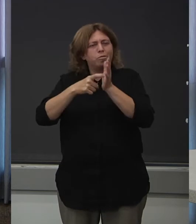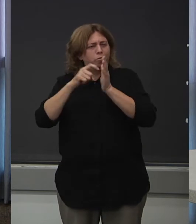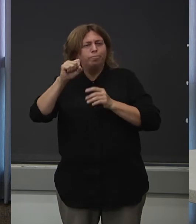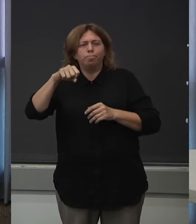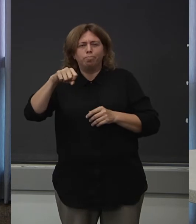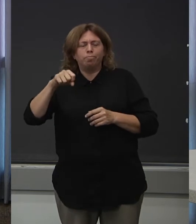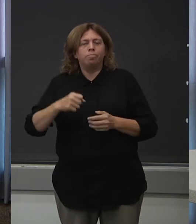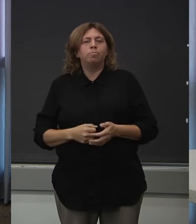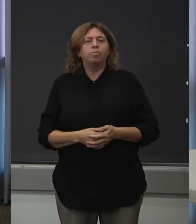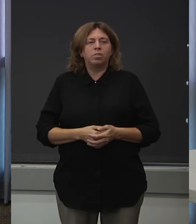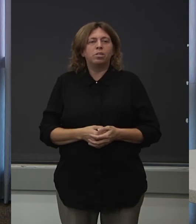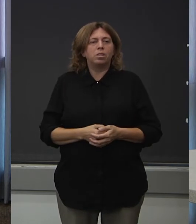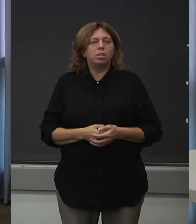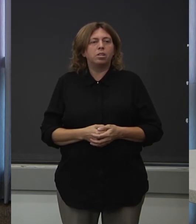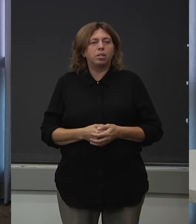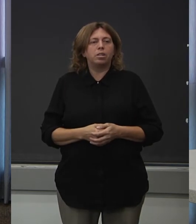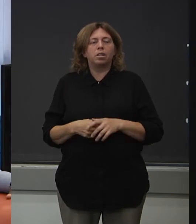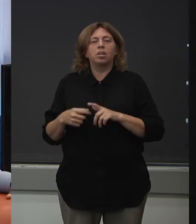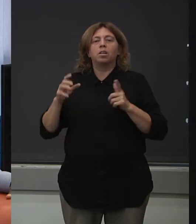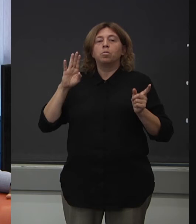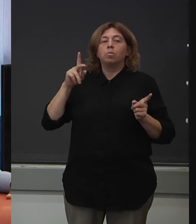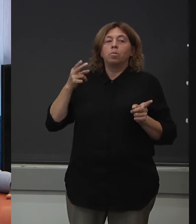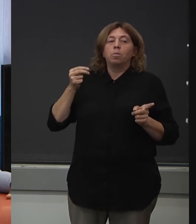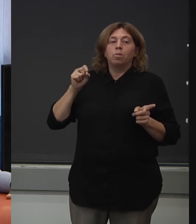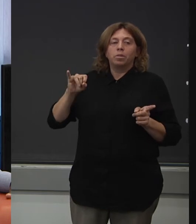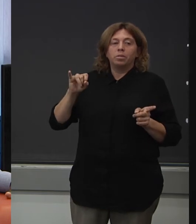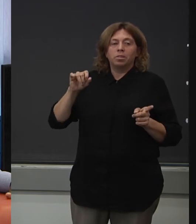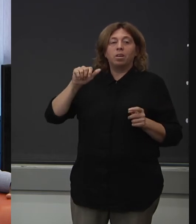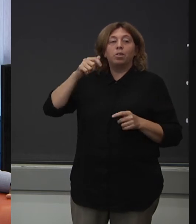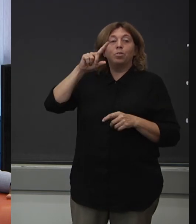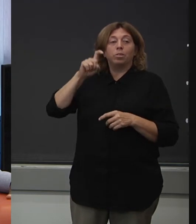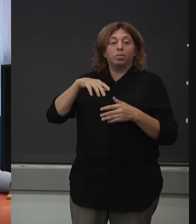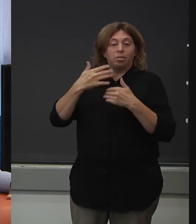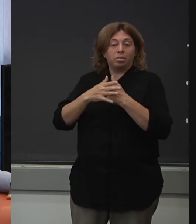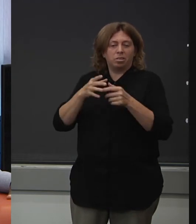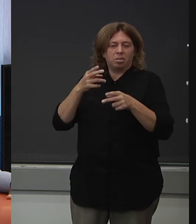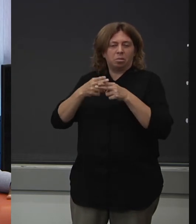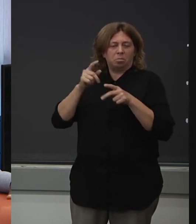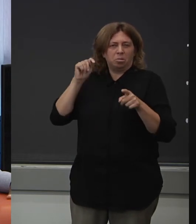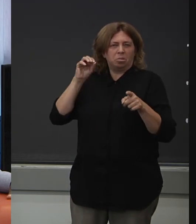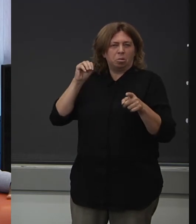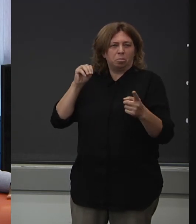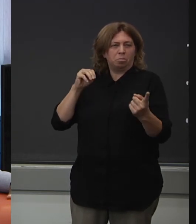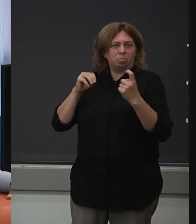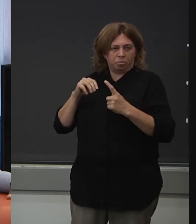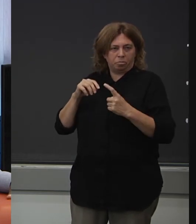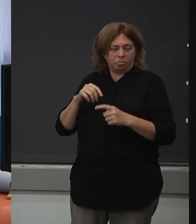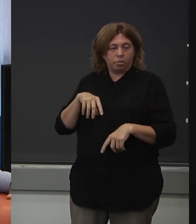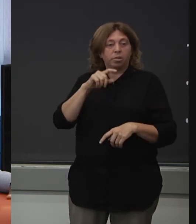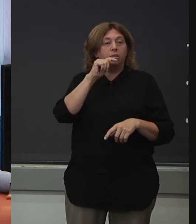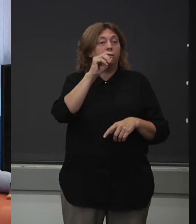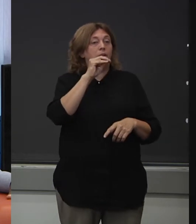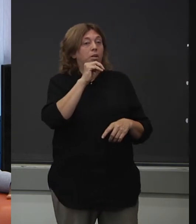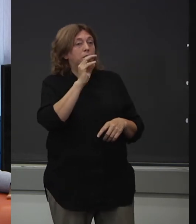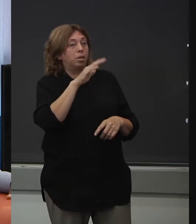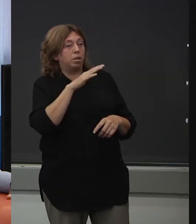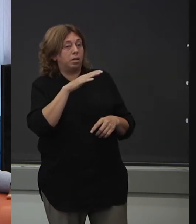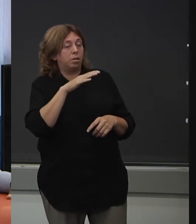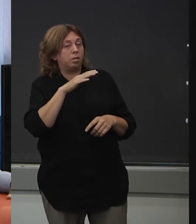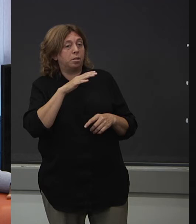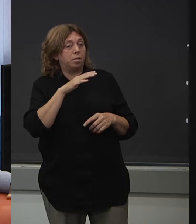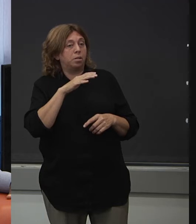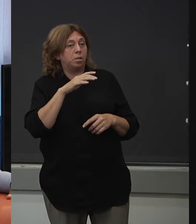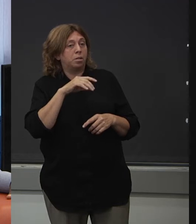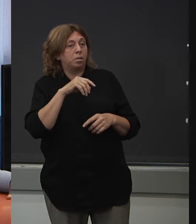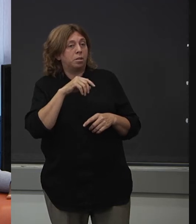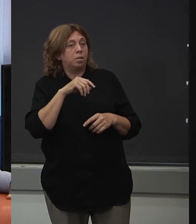So the next question is from Tom. Can a face shield do anything without a mask?